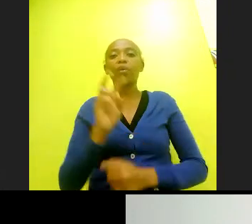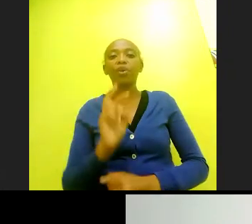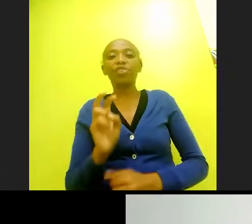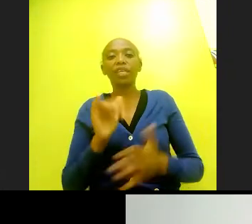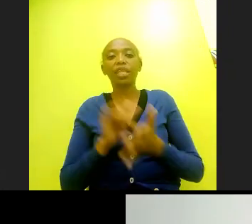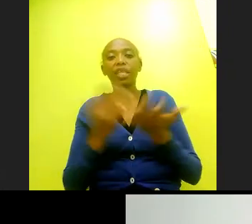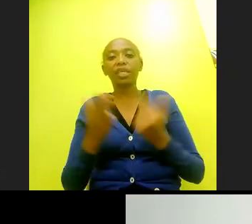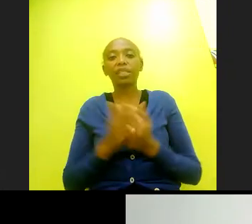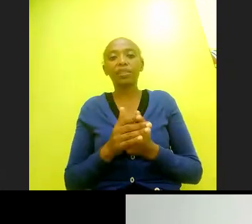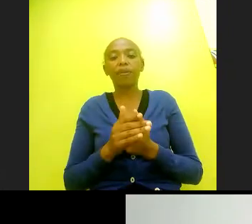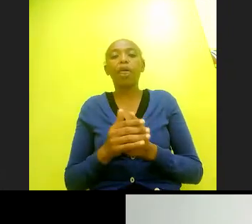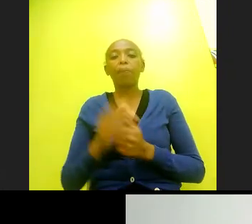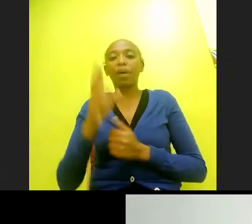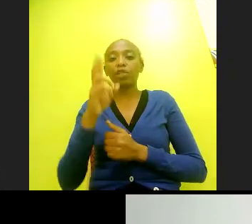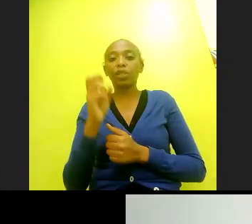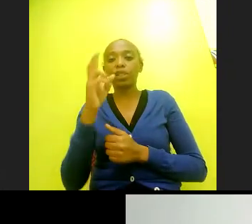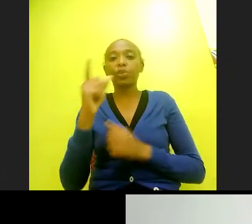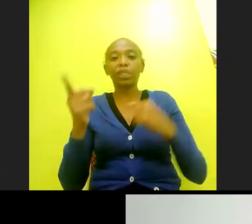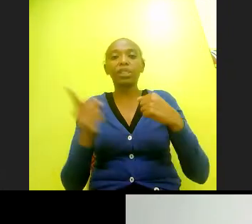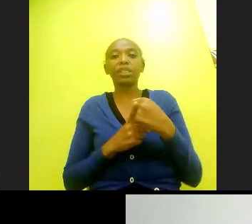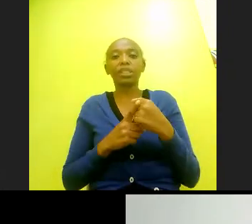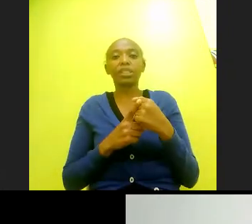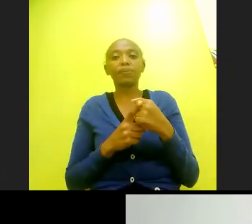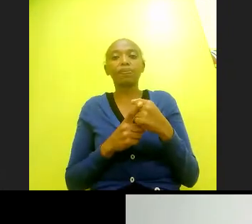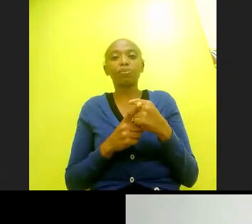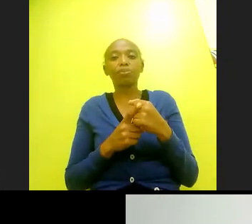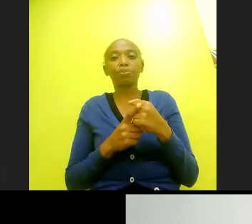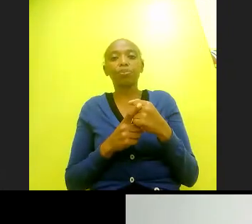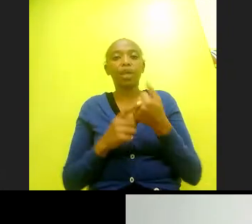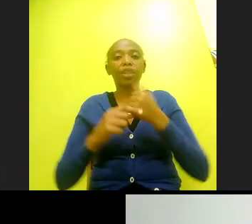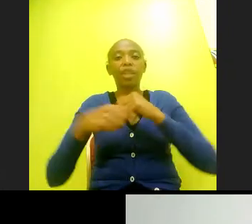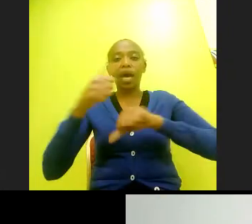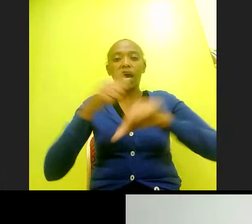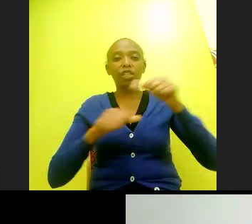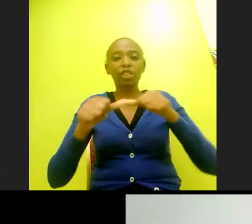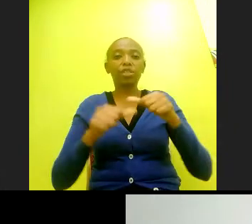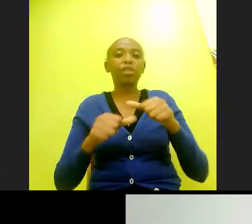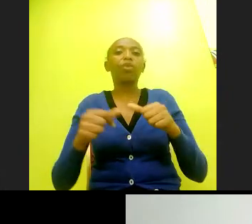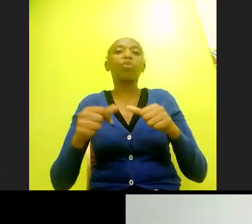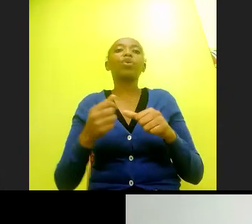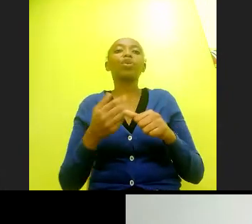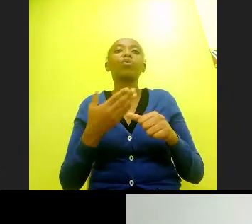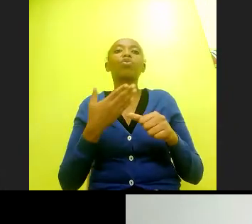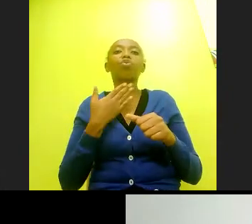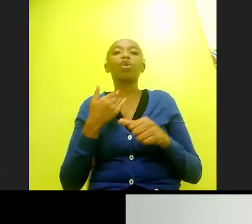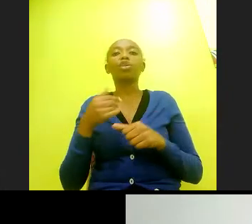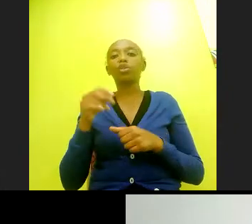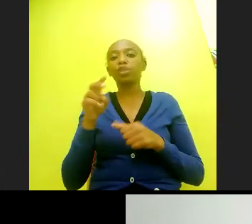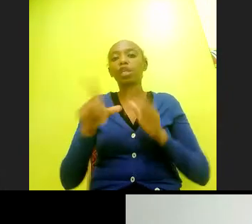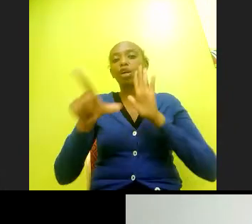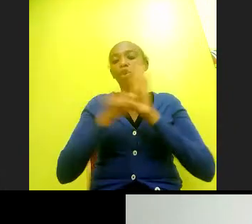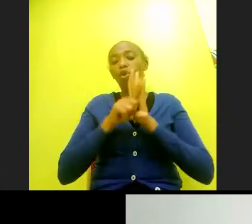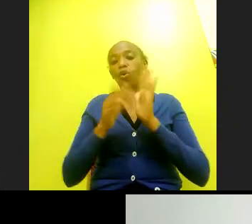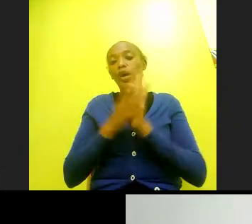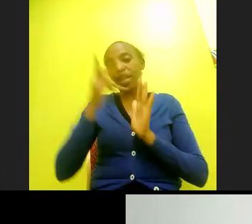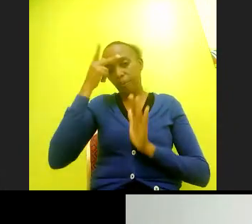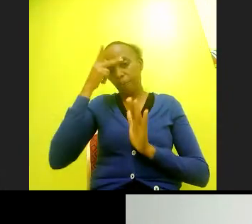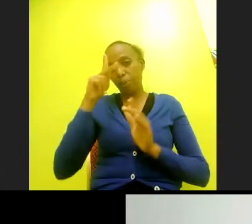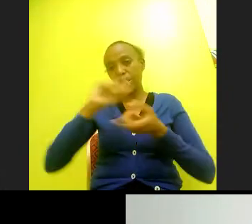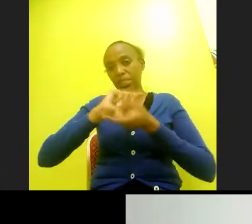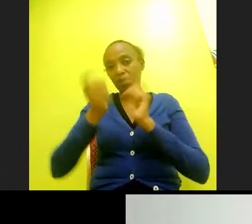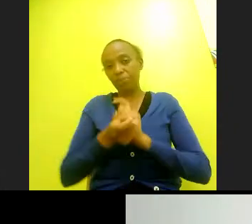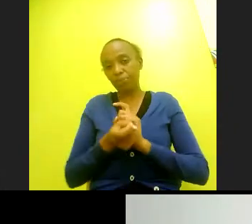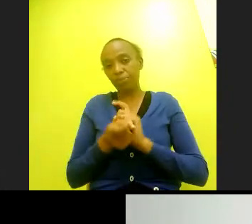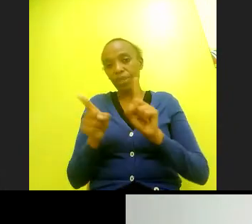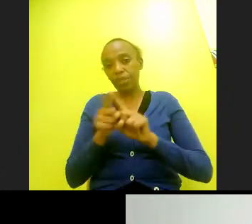by 2026, the Action Coalition would like to see, law and policy reforms and the creation